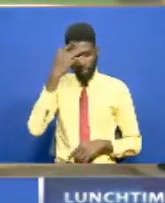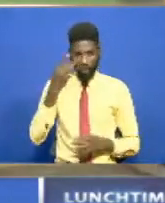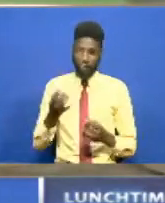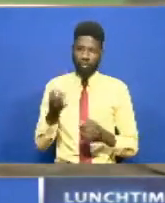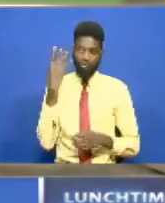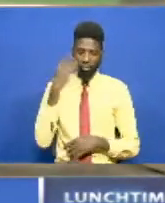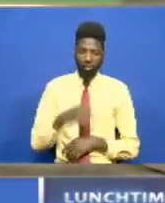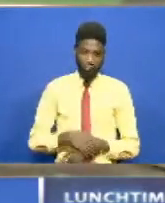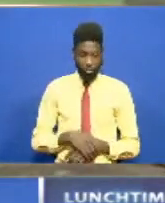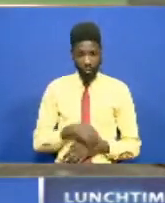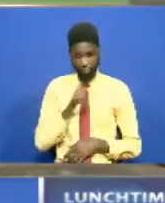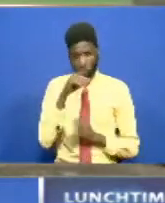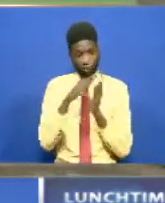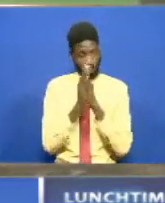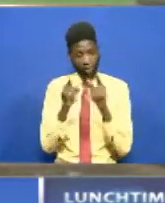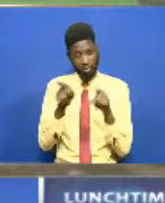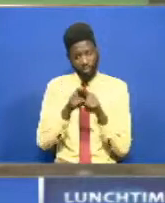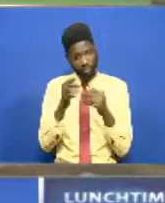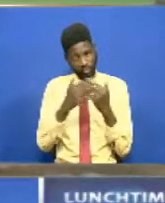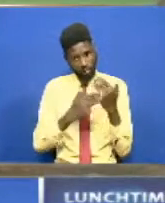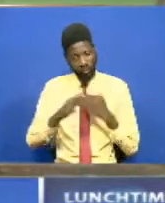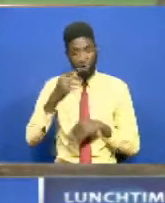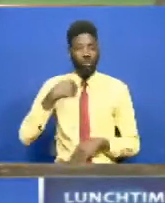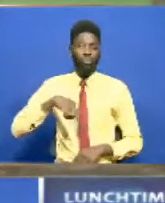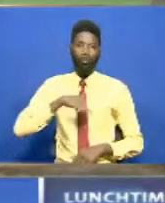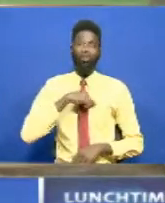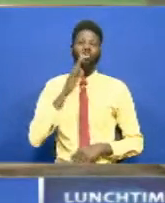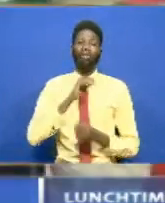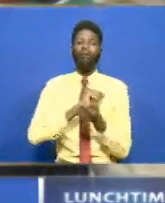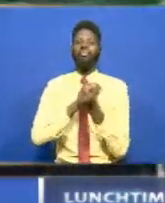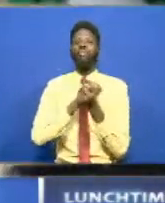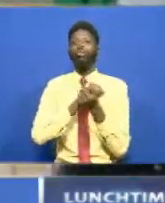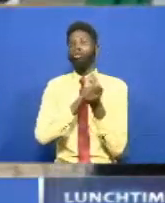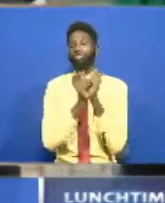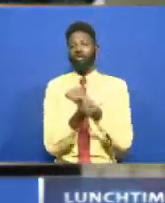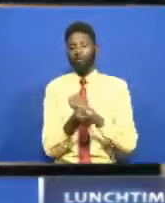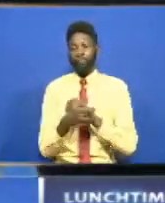going forward tutahakikisha tumenyorosha.